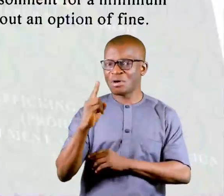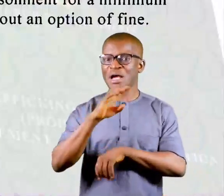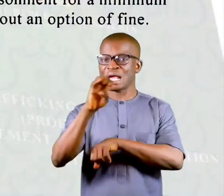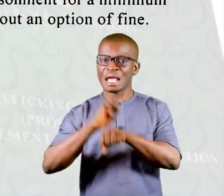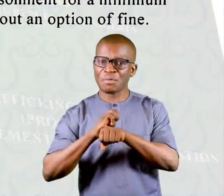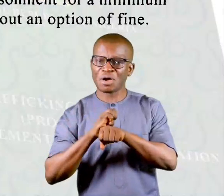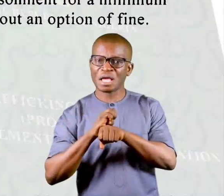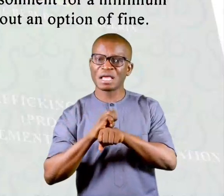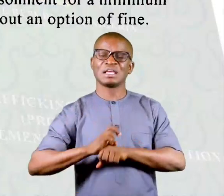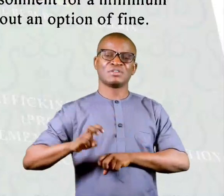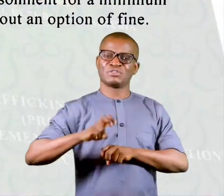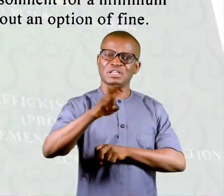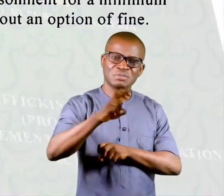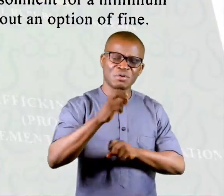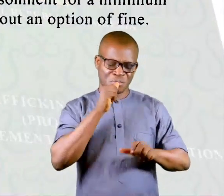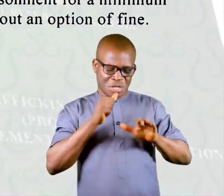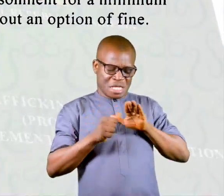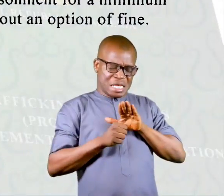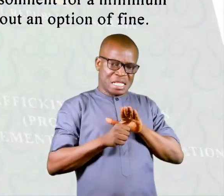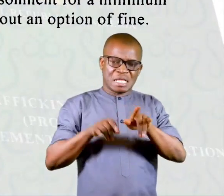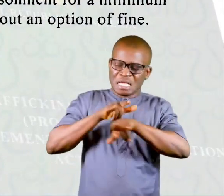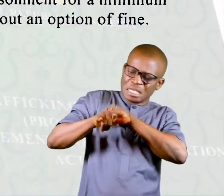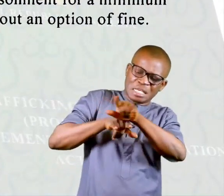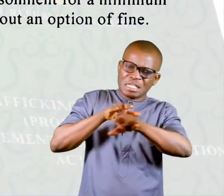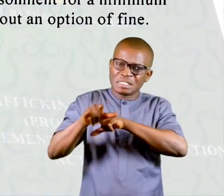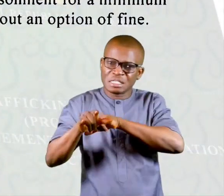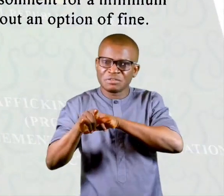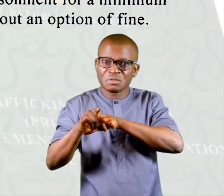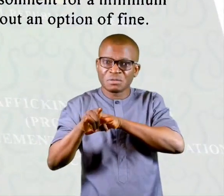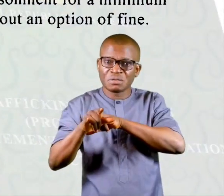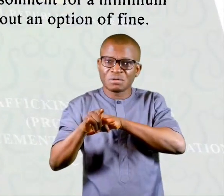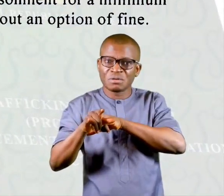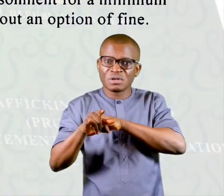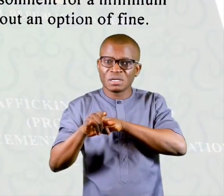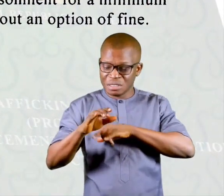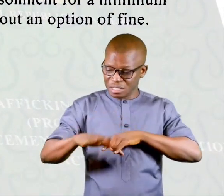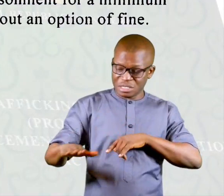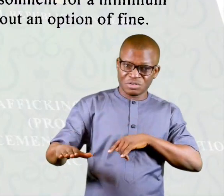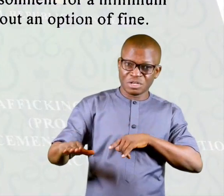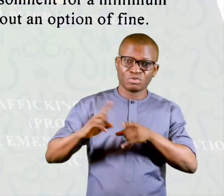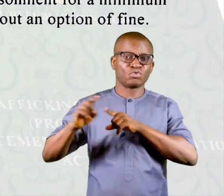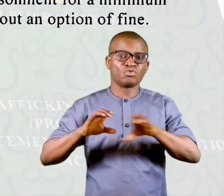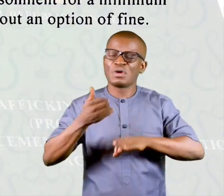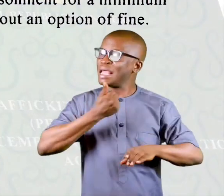employs, requires, recruits, transports, harbors, receives or hires out a